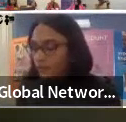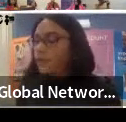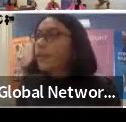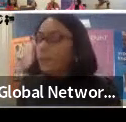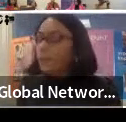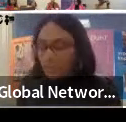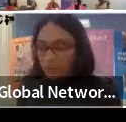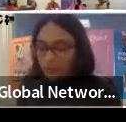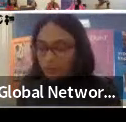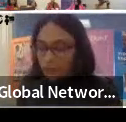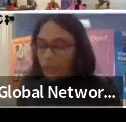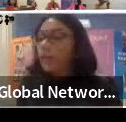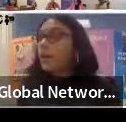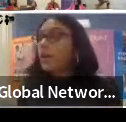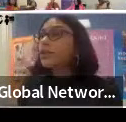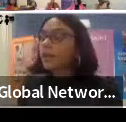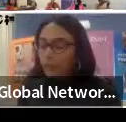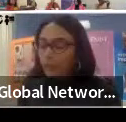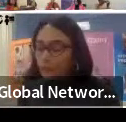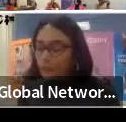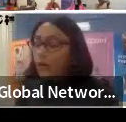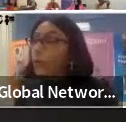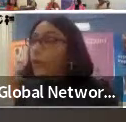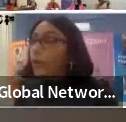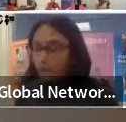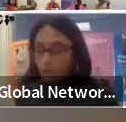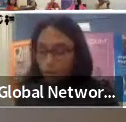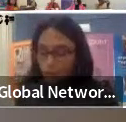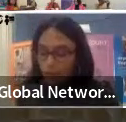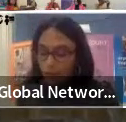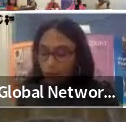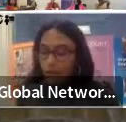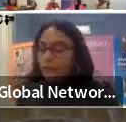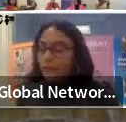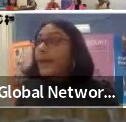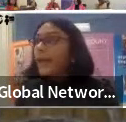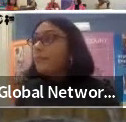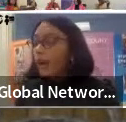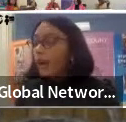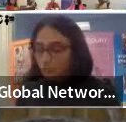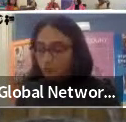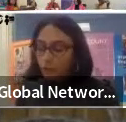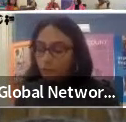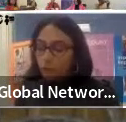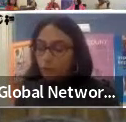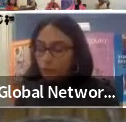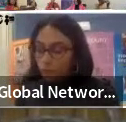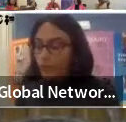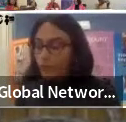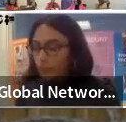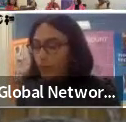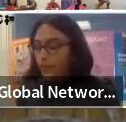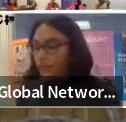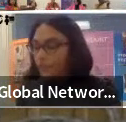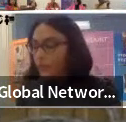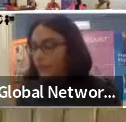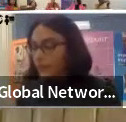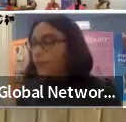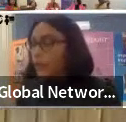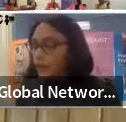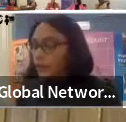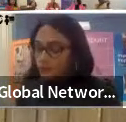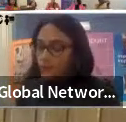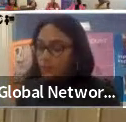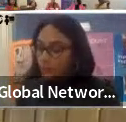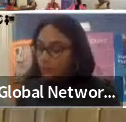and the Austrian Development Agency launched the Global Media Award in November. The aim of the Global Media and